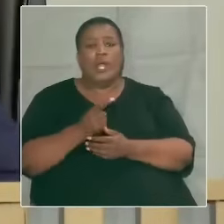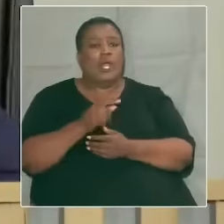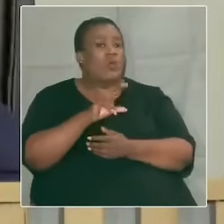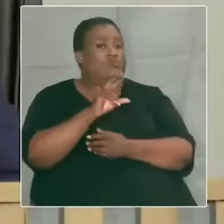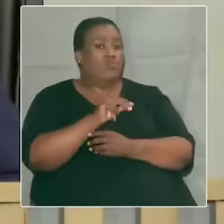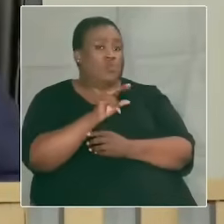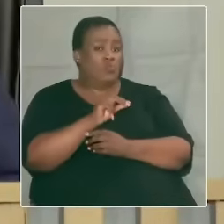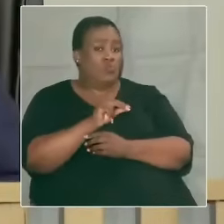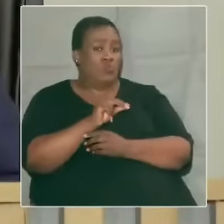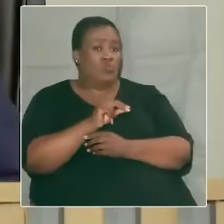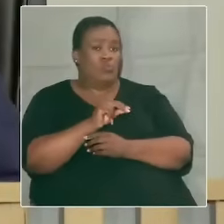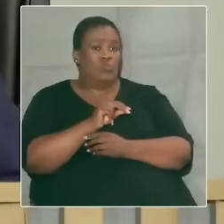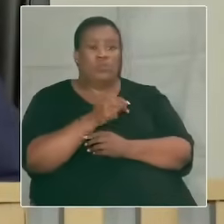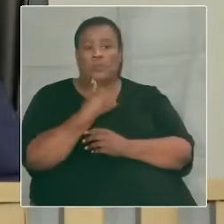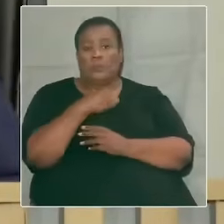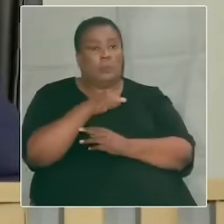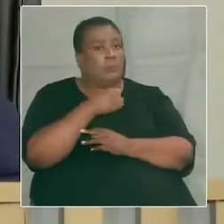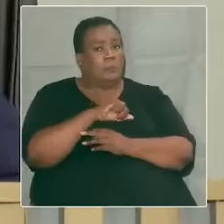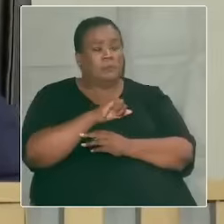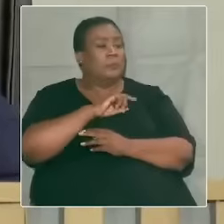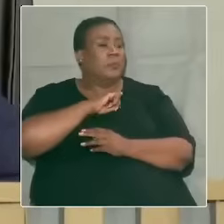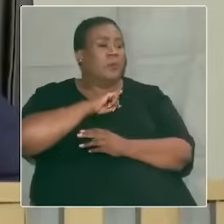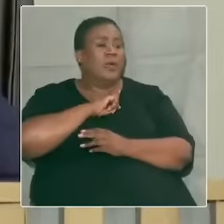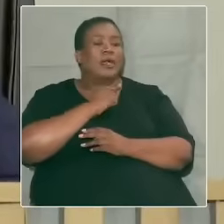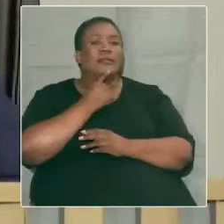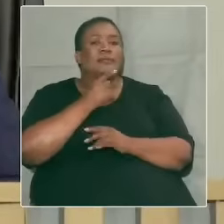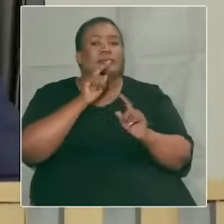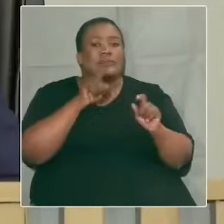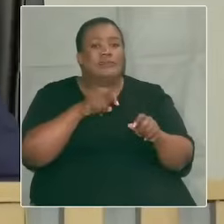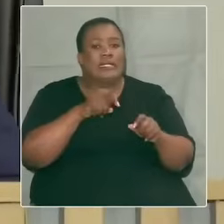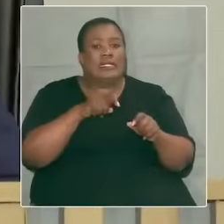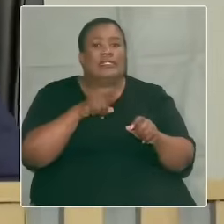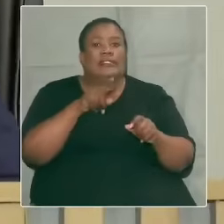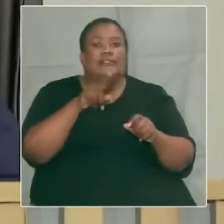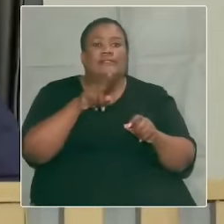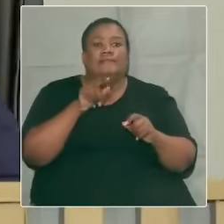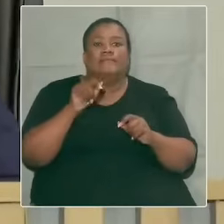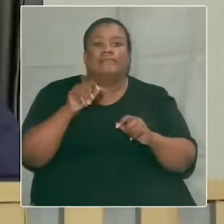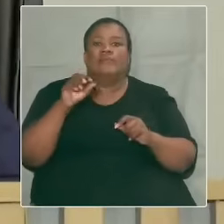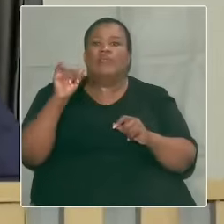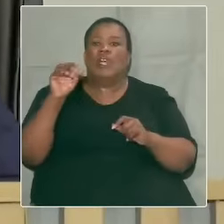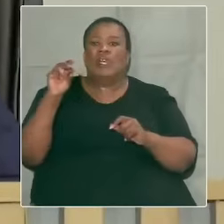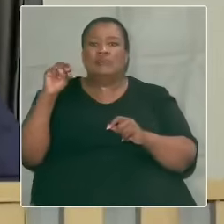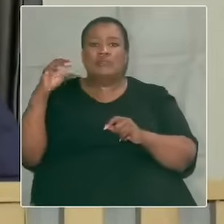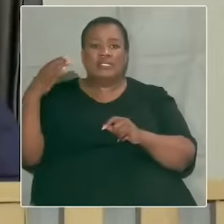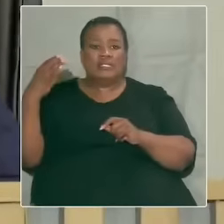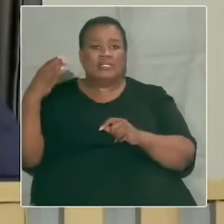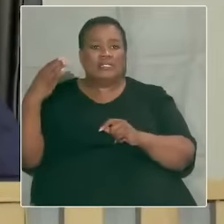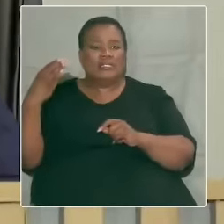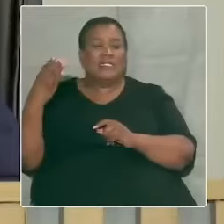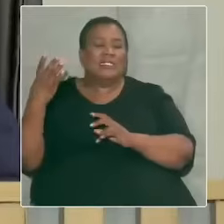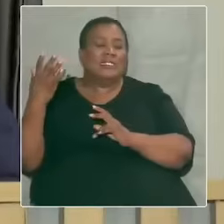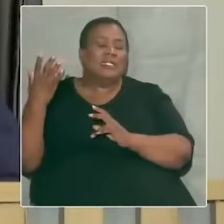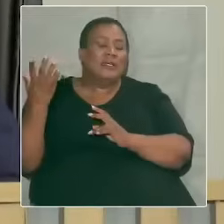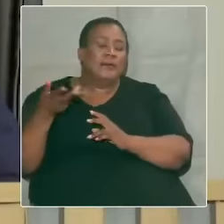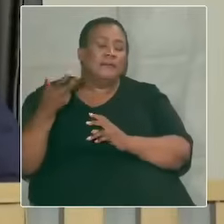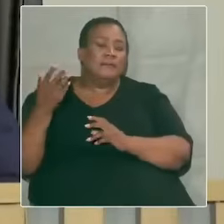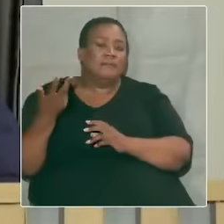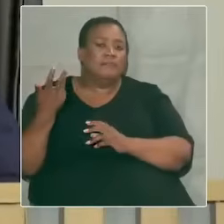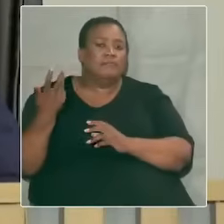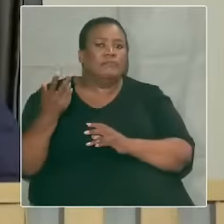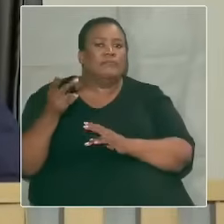No, I must also say that normally IMC's lifespan is the administration of